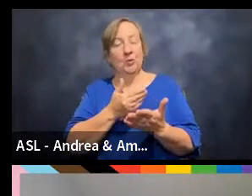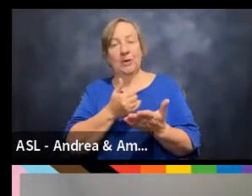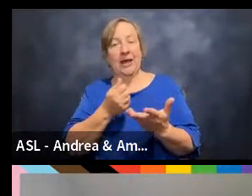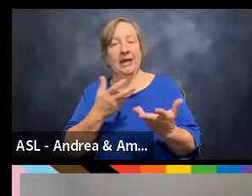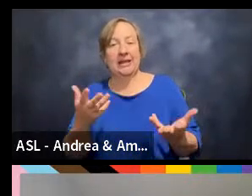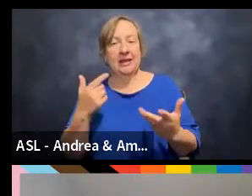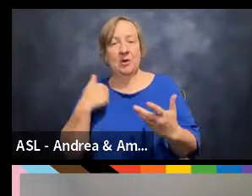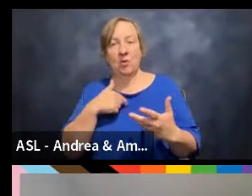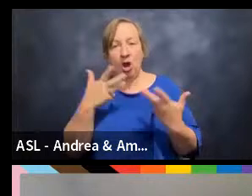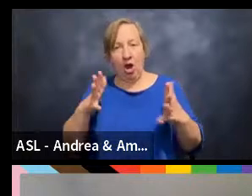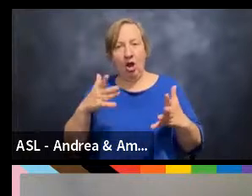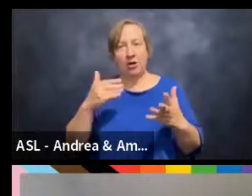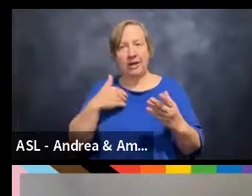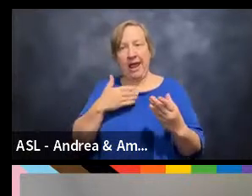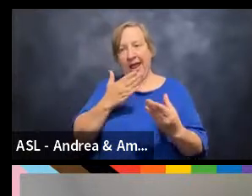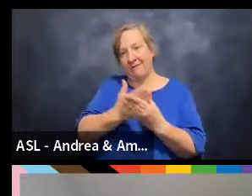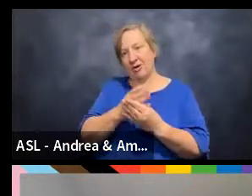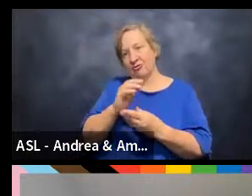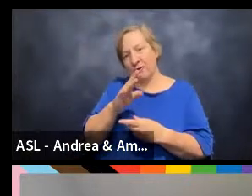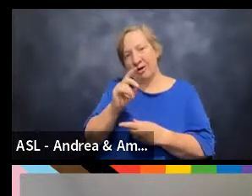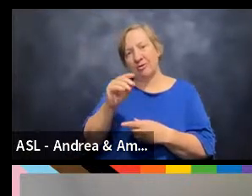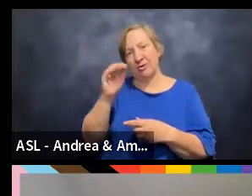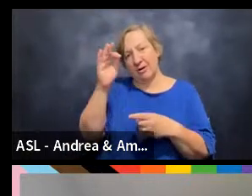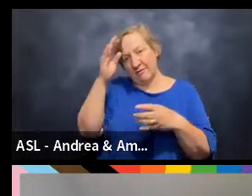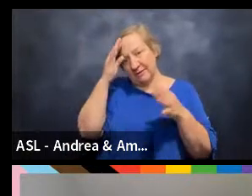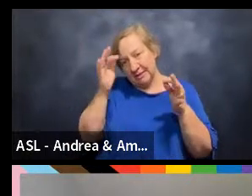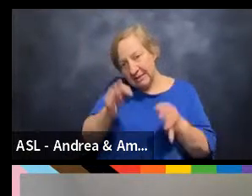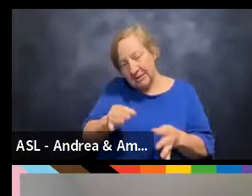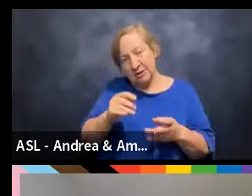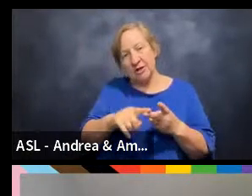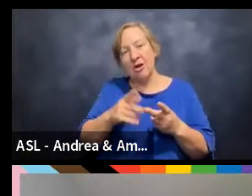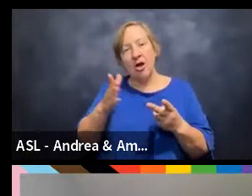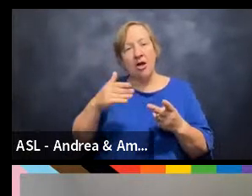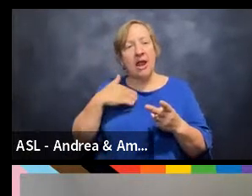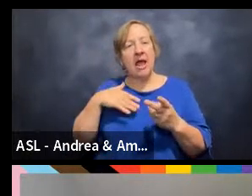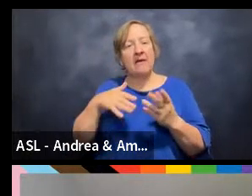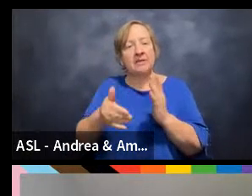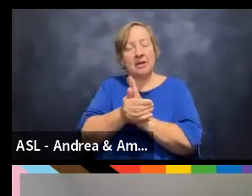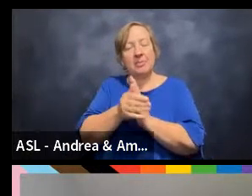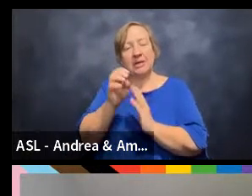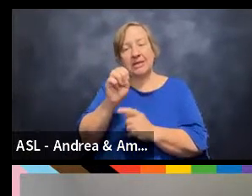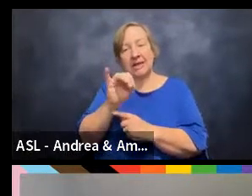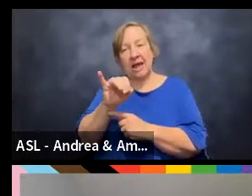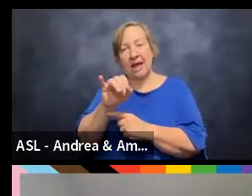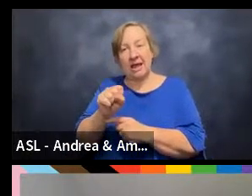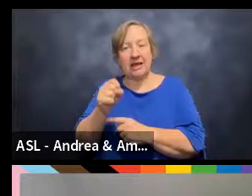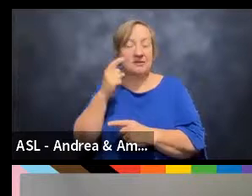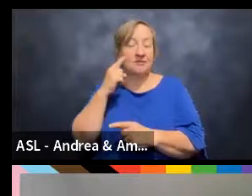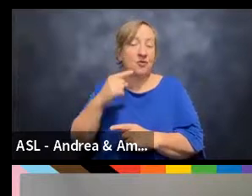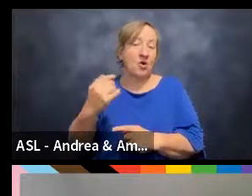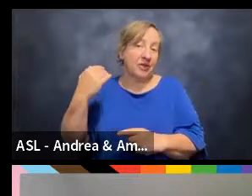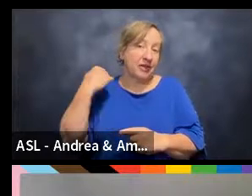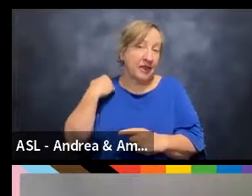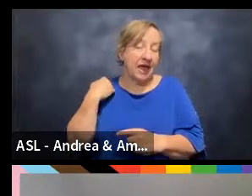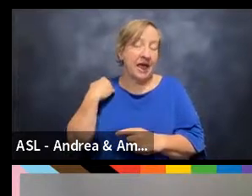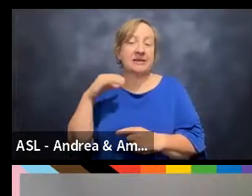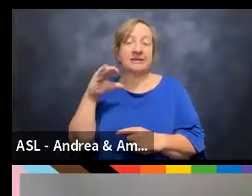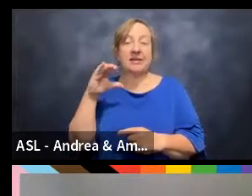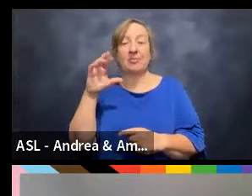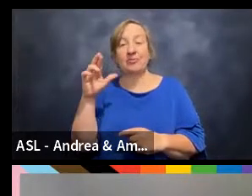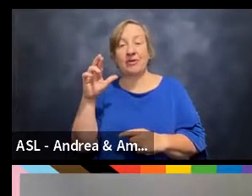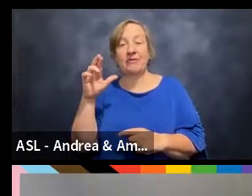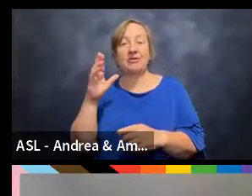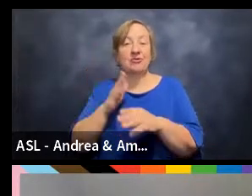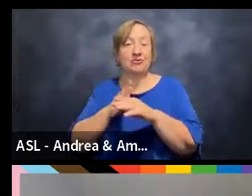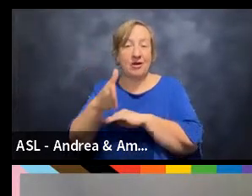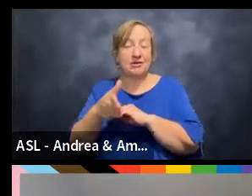a record of decision and a supplemental EIS for the last Columbia River Crossing